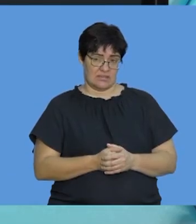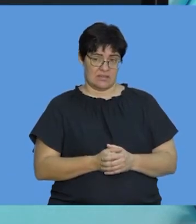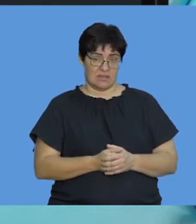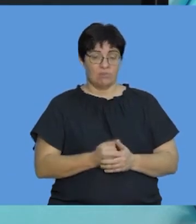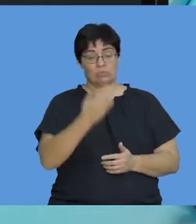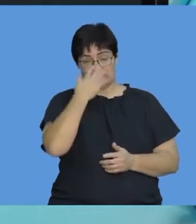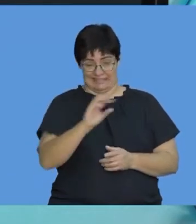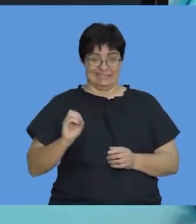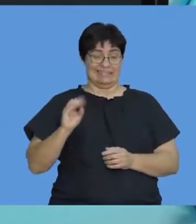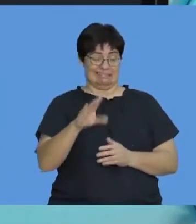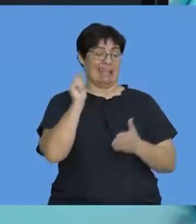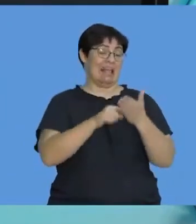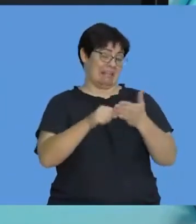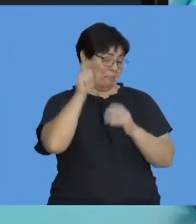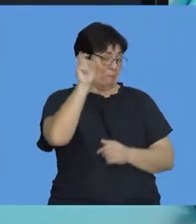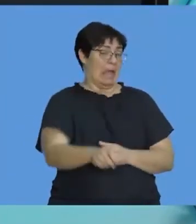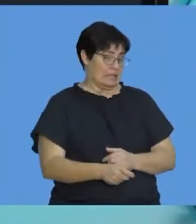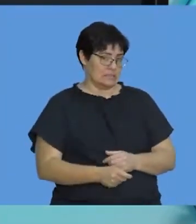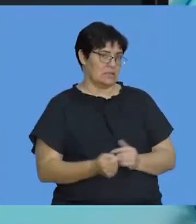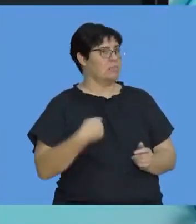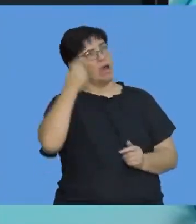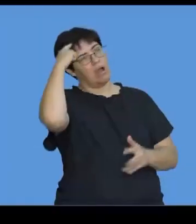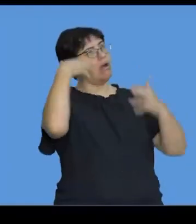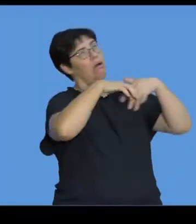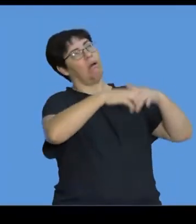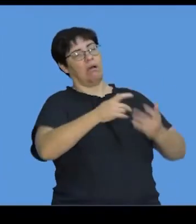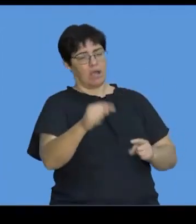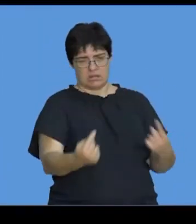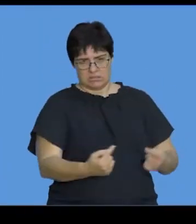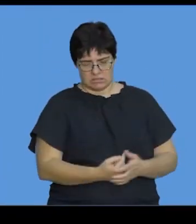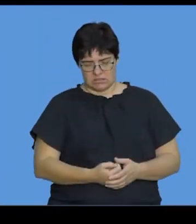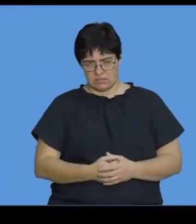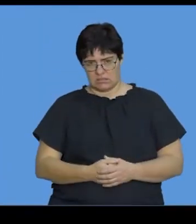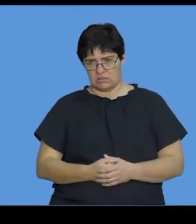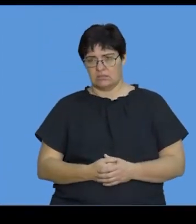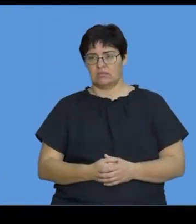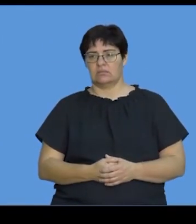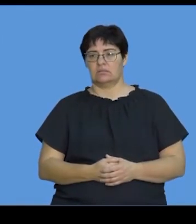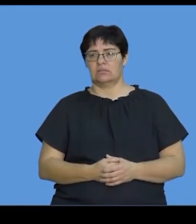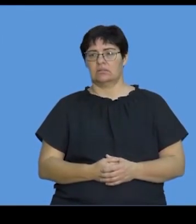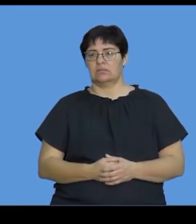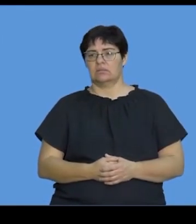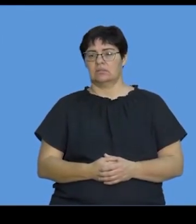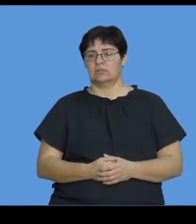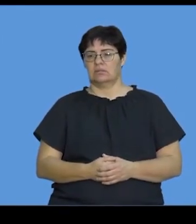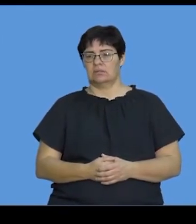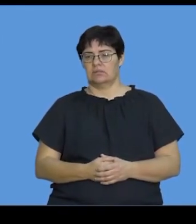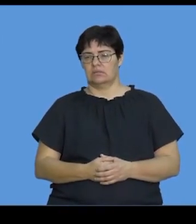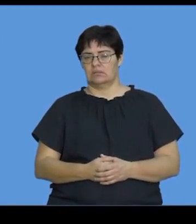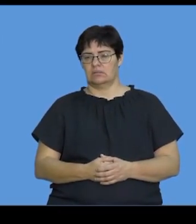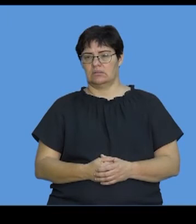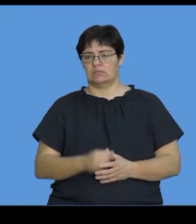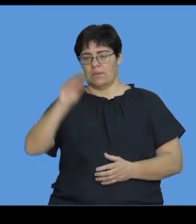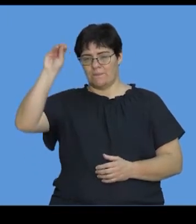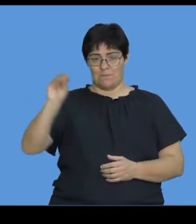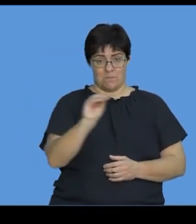we absolutely need to put this on our calculators, okay? I can't do this in my head. So let's just put